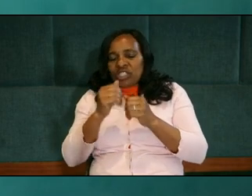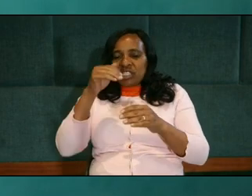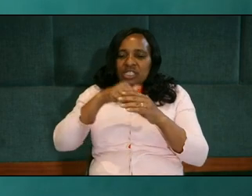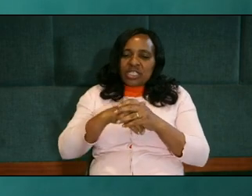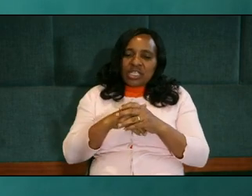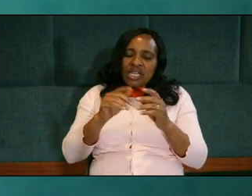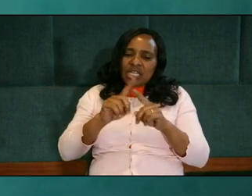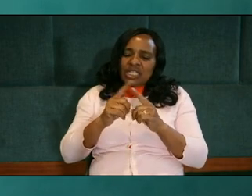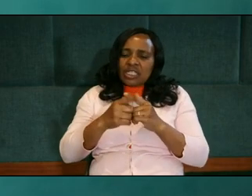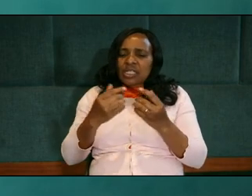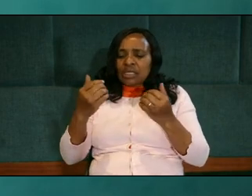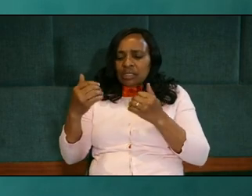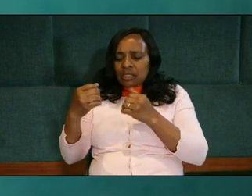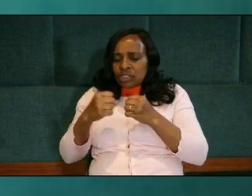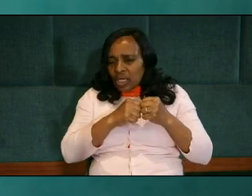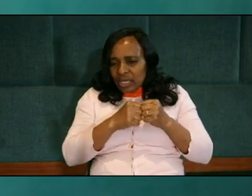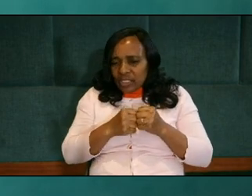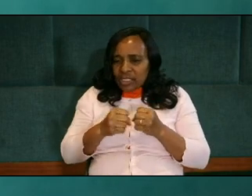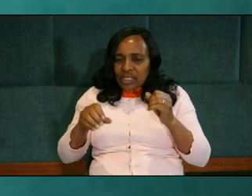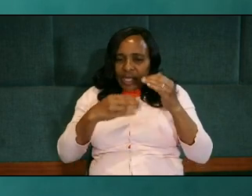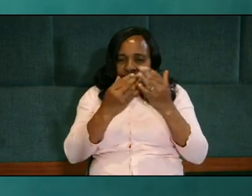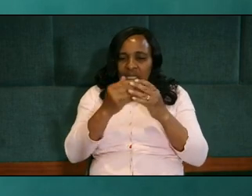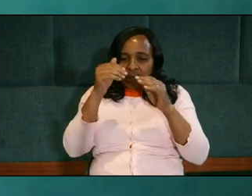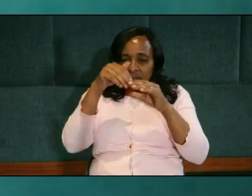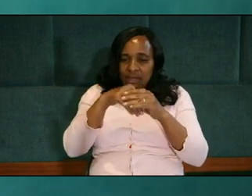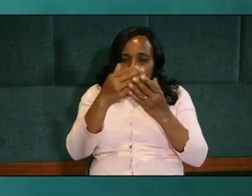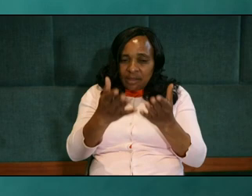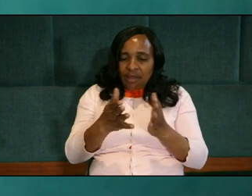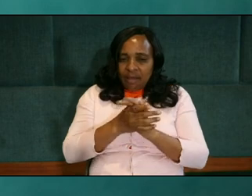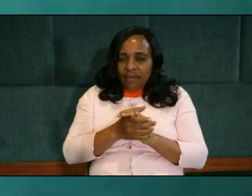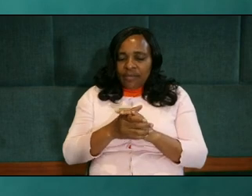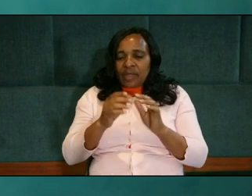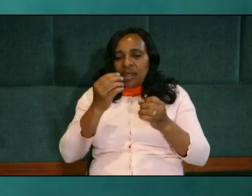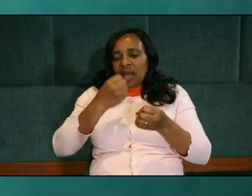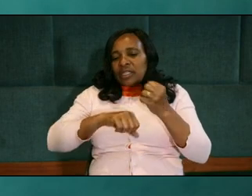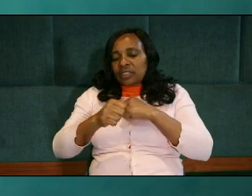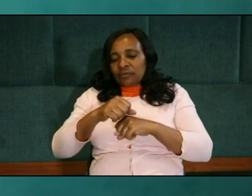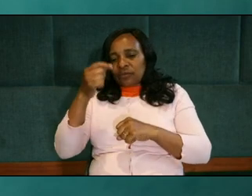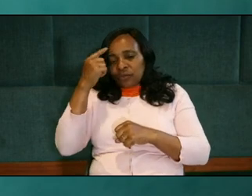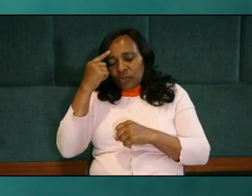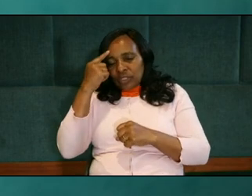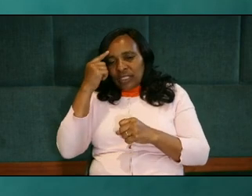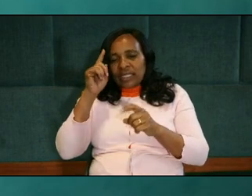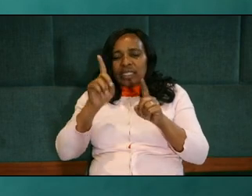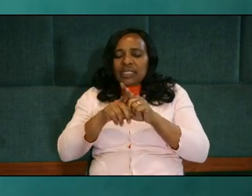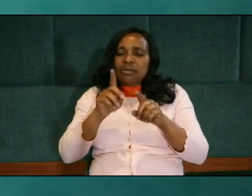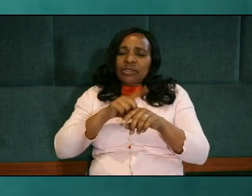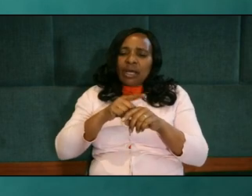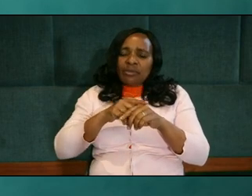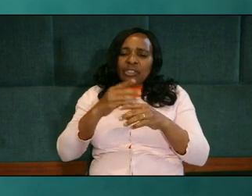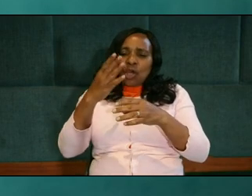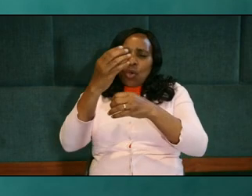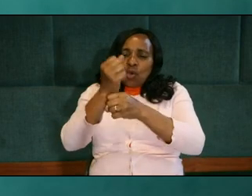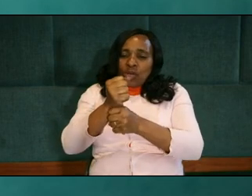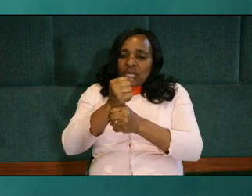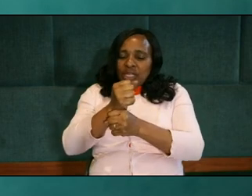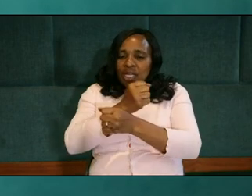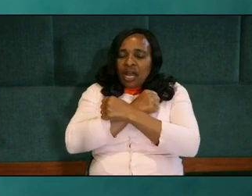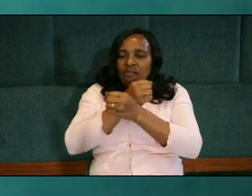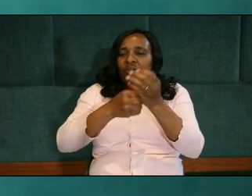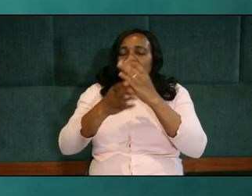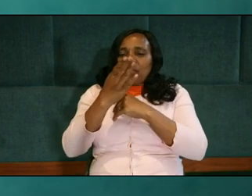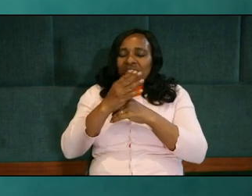that attended him, were all themes for his active thought. And as he beheld the love of God in all